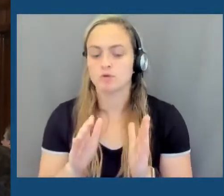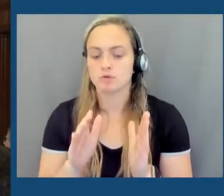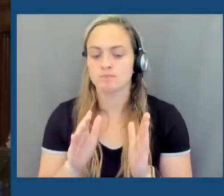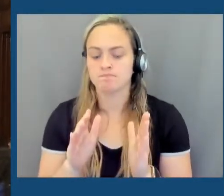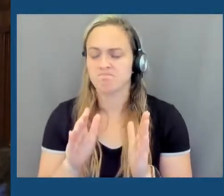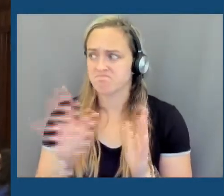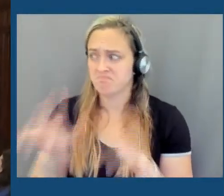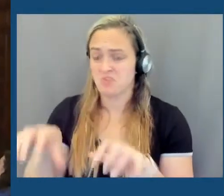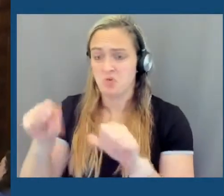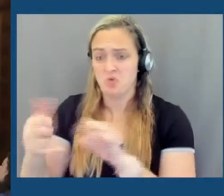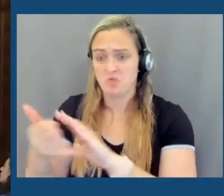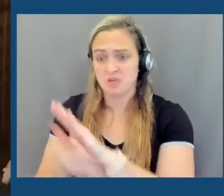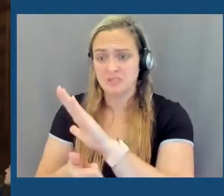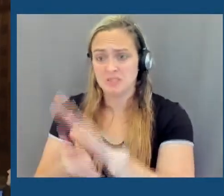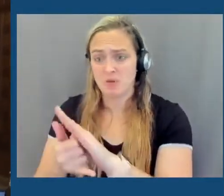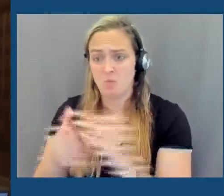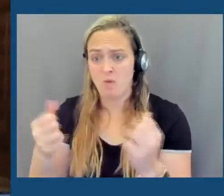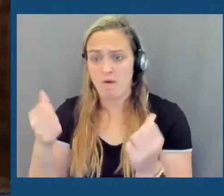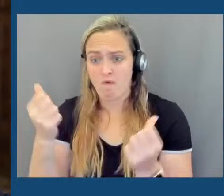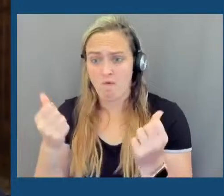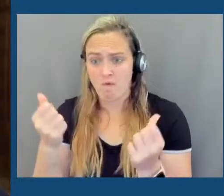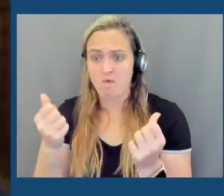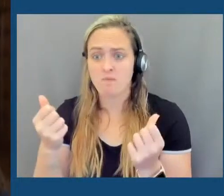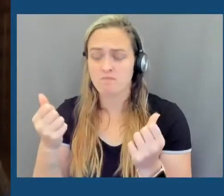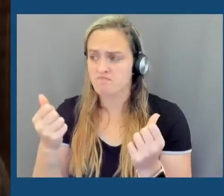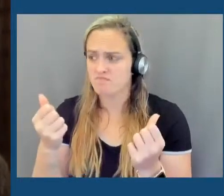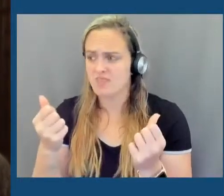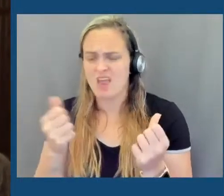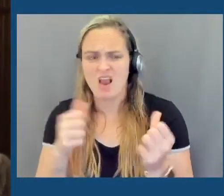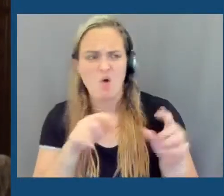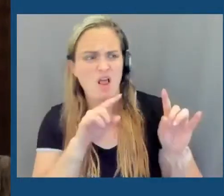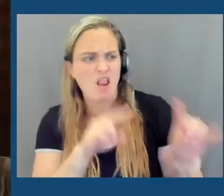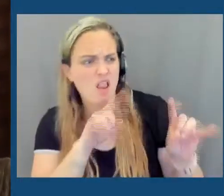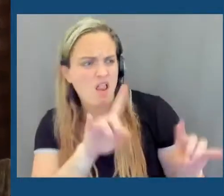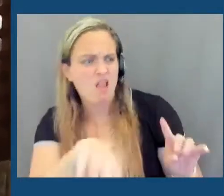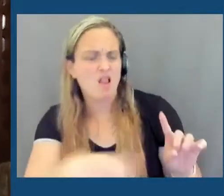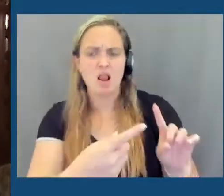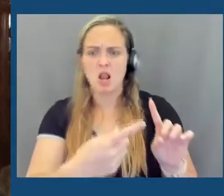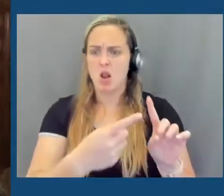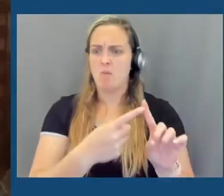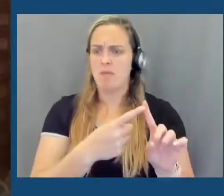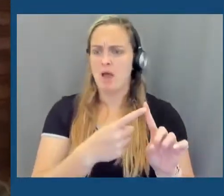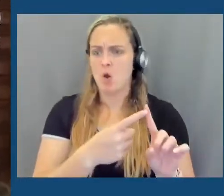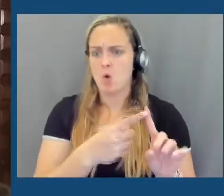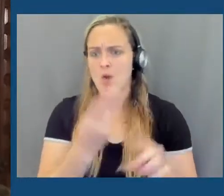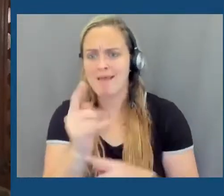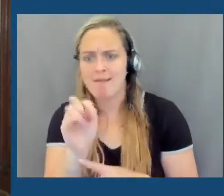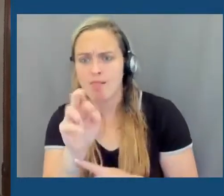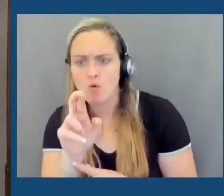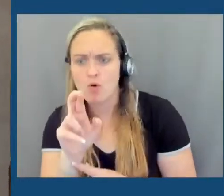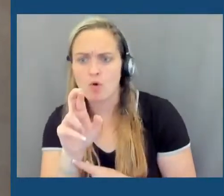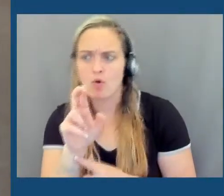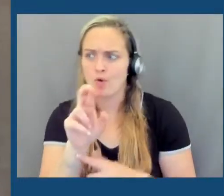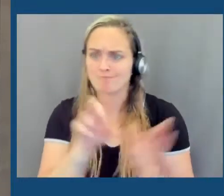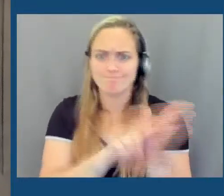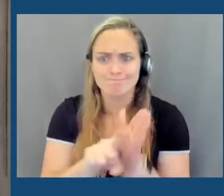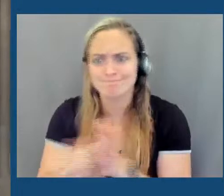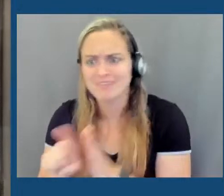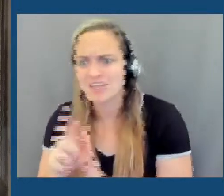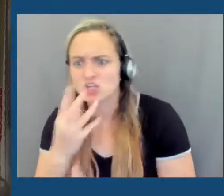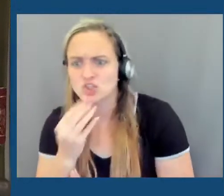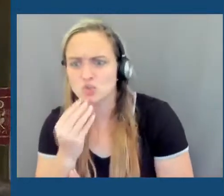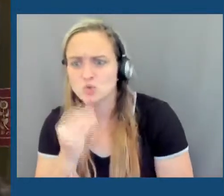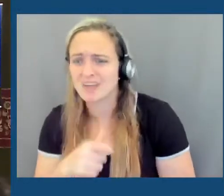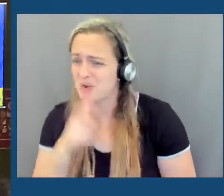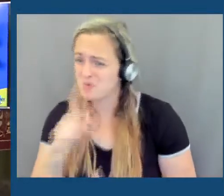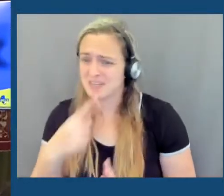car, scaring riders and chanting things about Hitler and wiping out Jews. I don't need to say this again, but